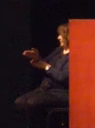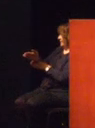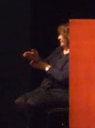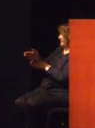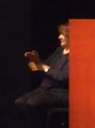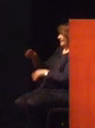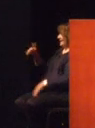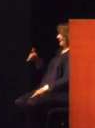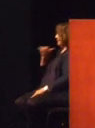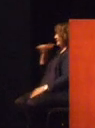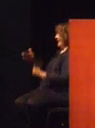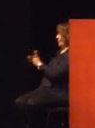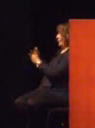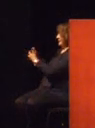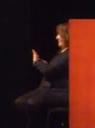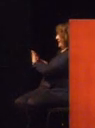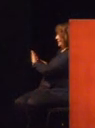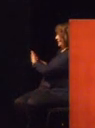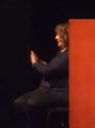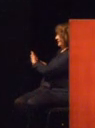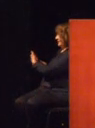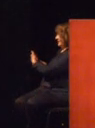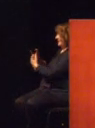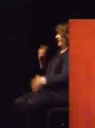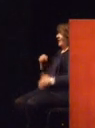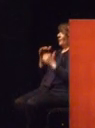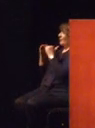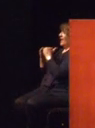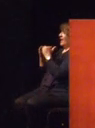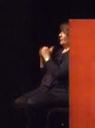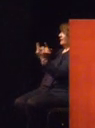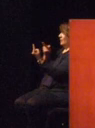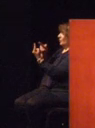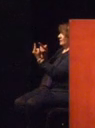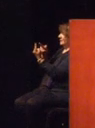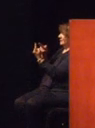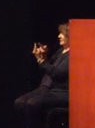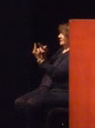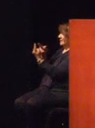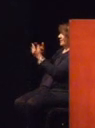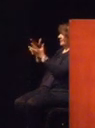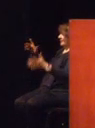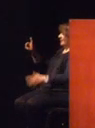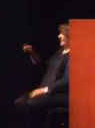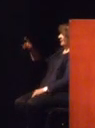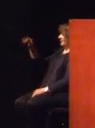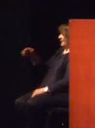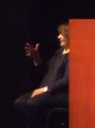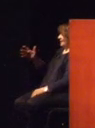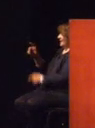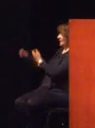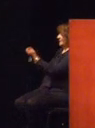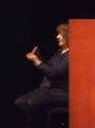not be as closely matched. Our equity goals, there's a lot of data, a lot of